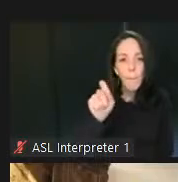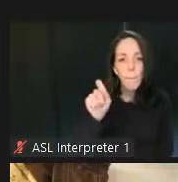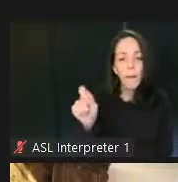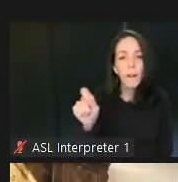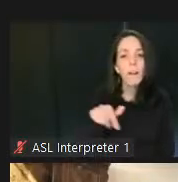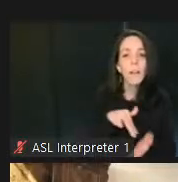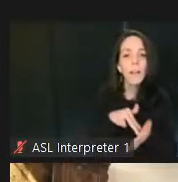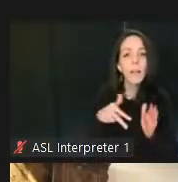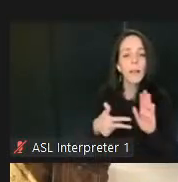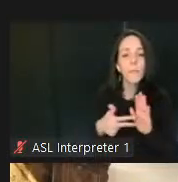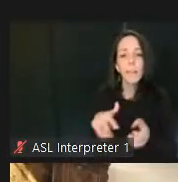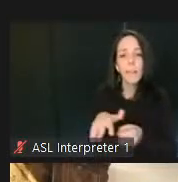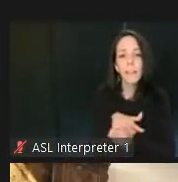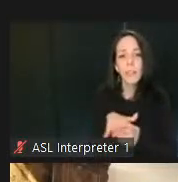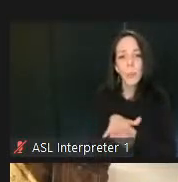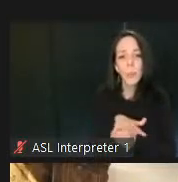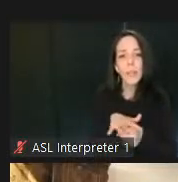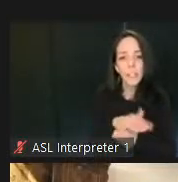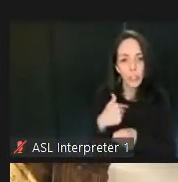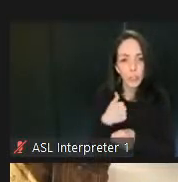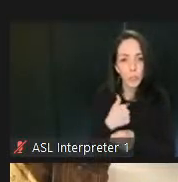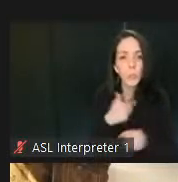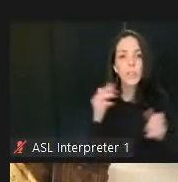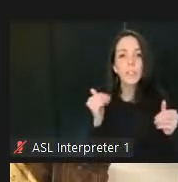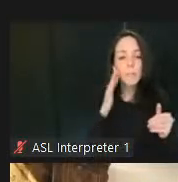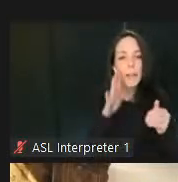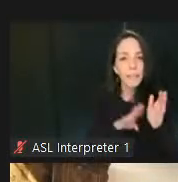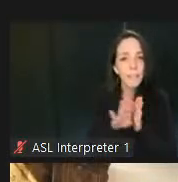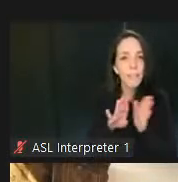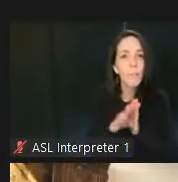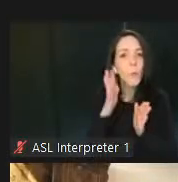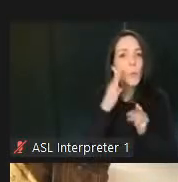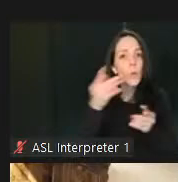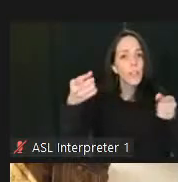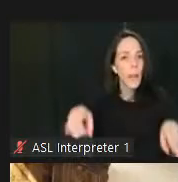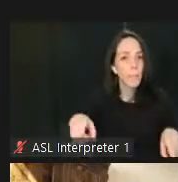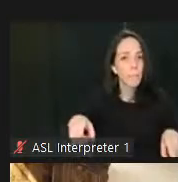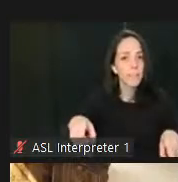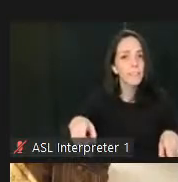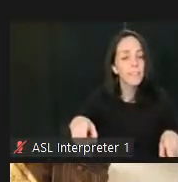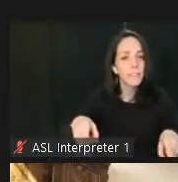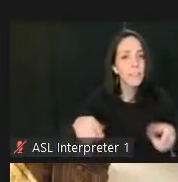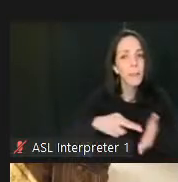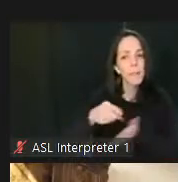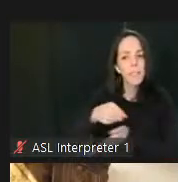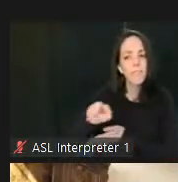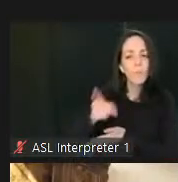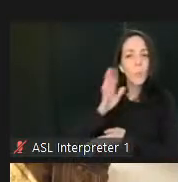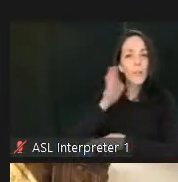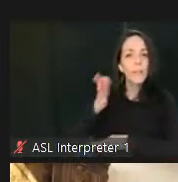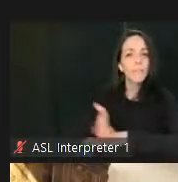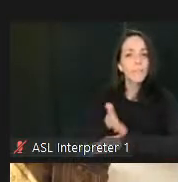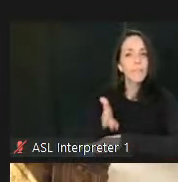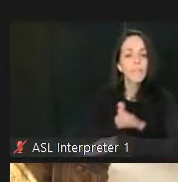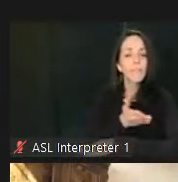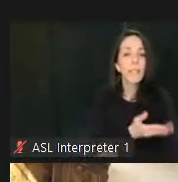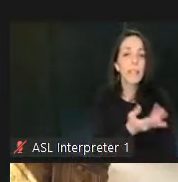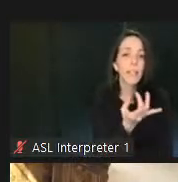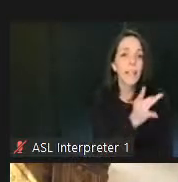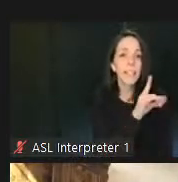indicate locations where we do anticipate development will be constructing some additional improvements within the next 18 to 24